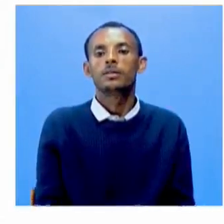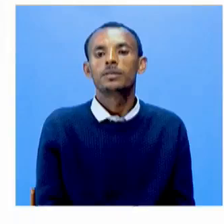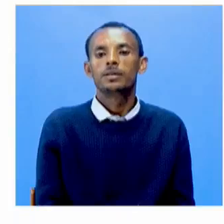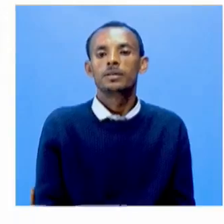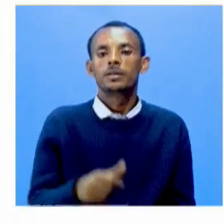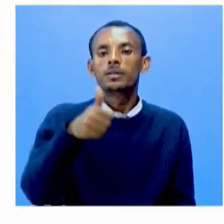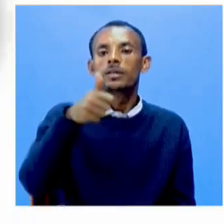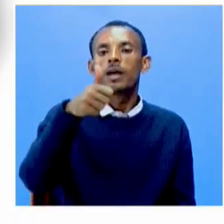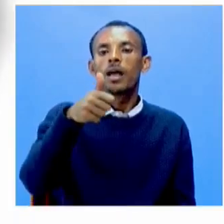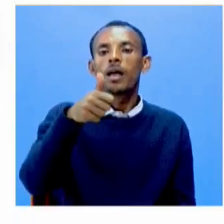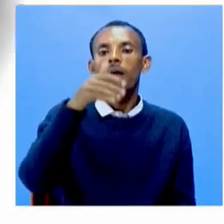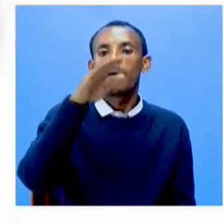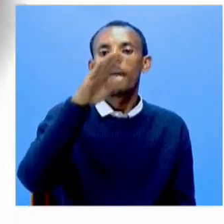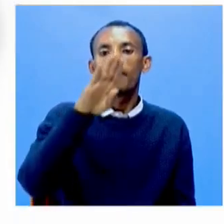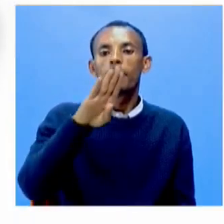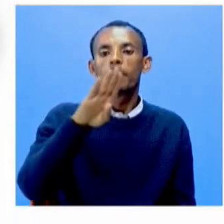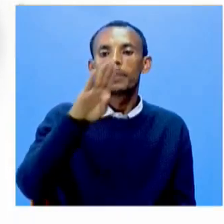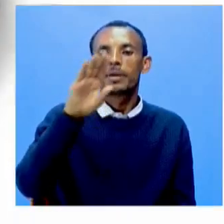ABC.